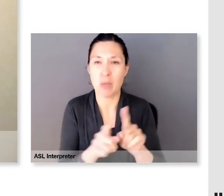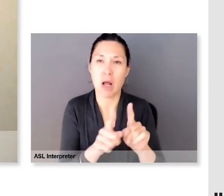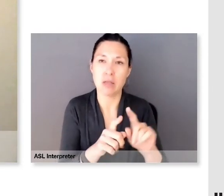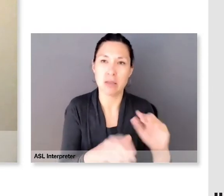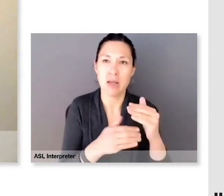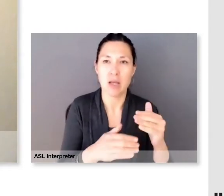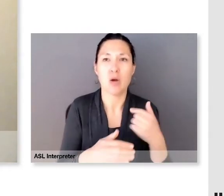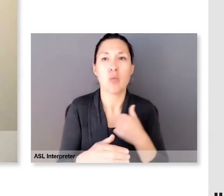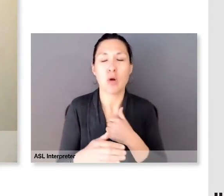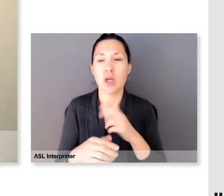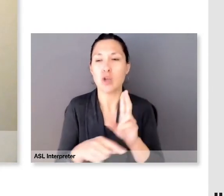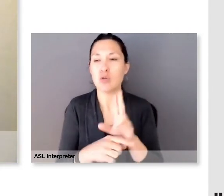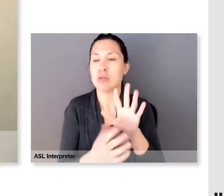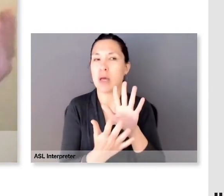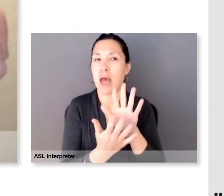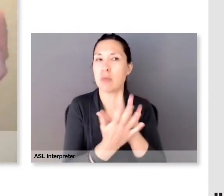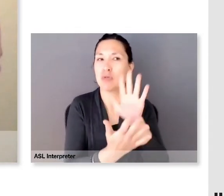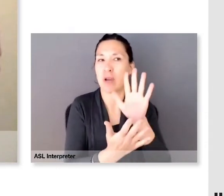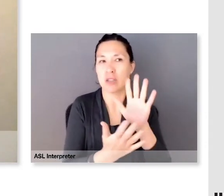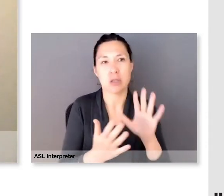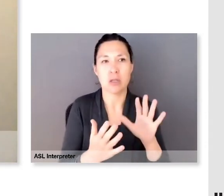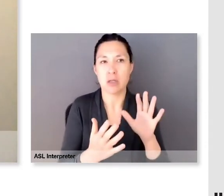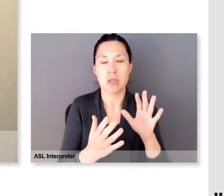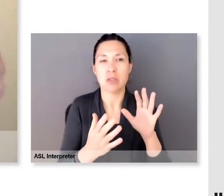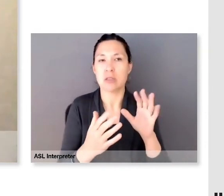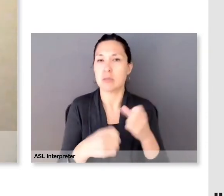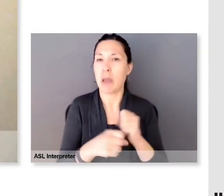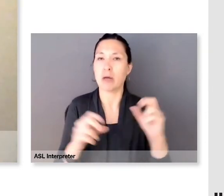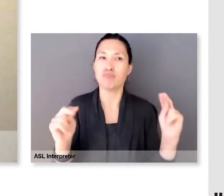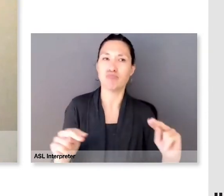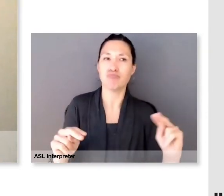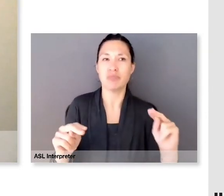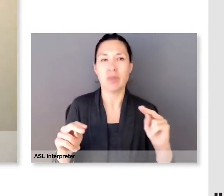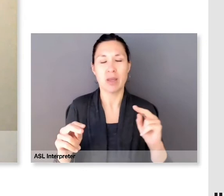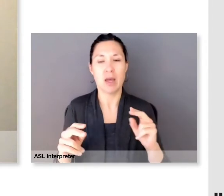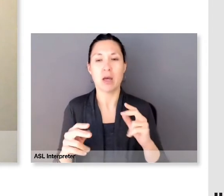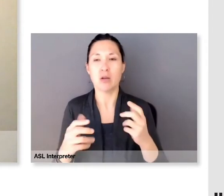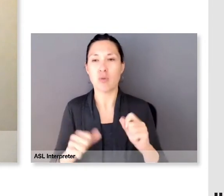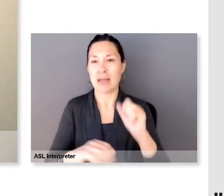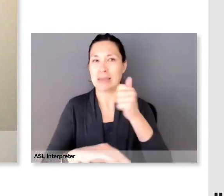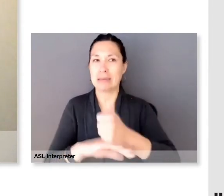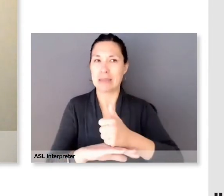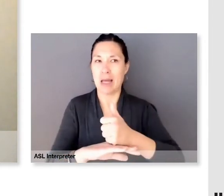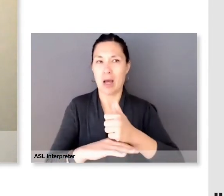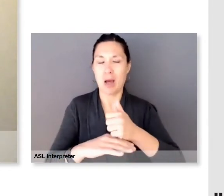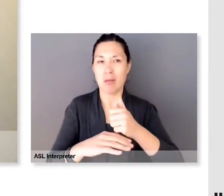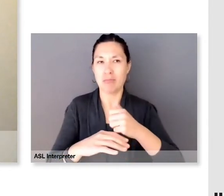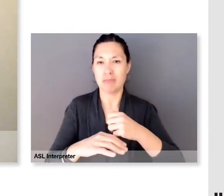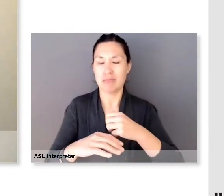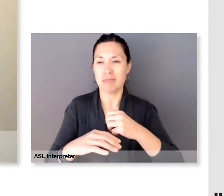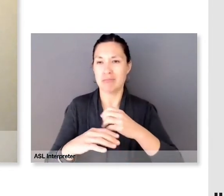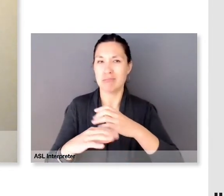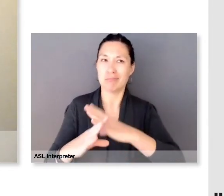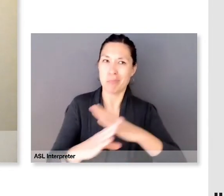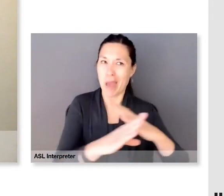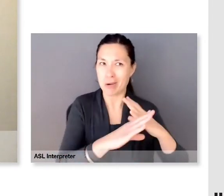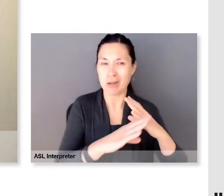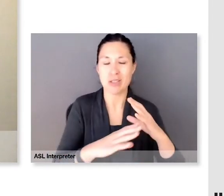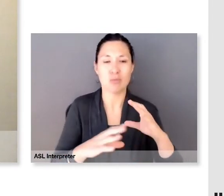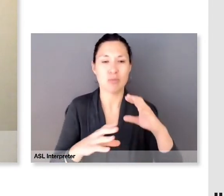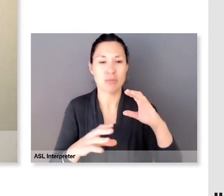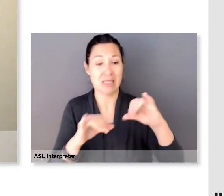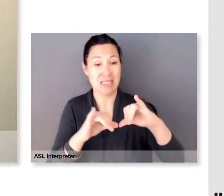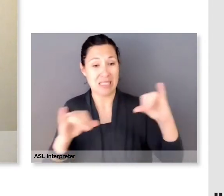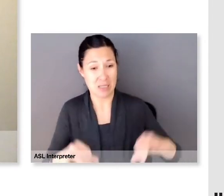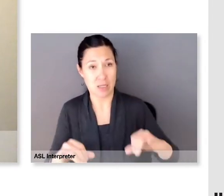barriers, you know, between the world, which is very complicated, and the system, you know, that we're building, the system that we're